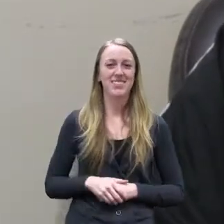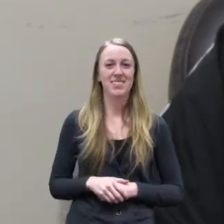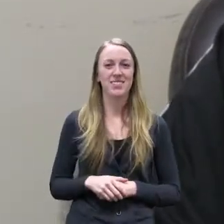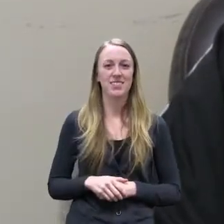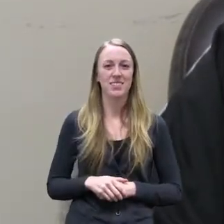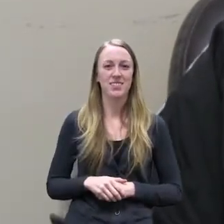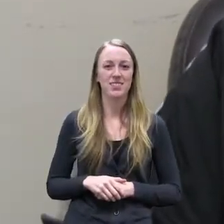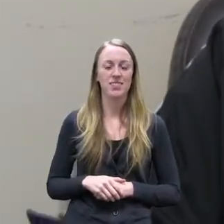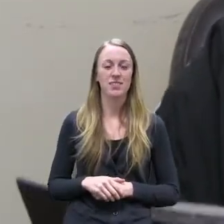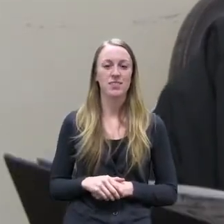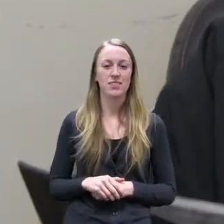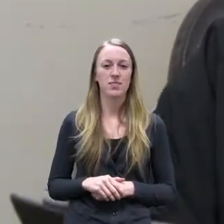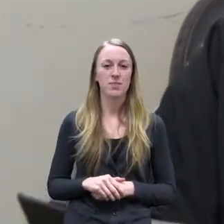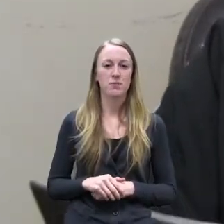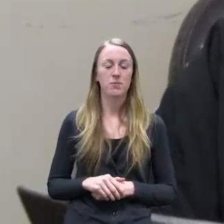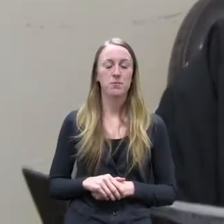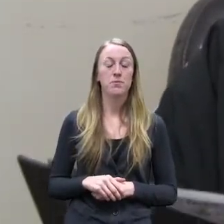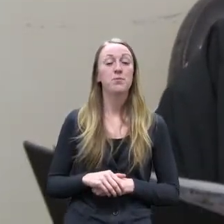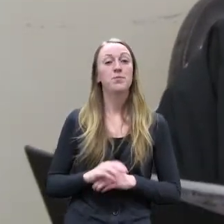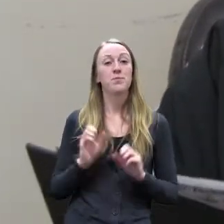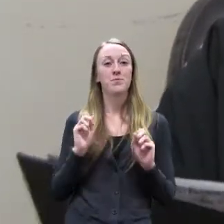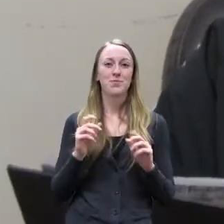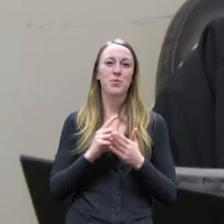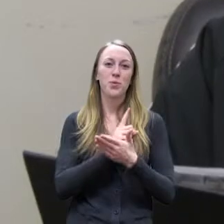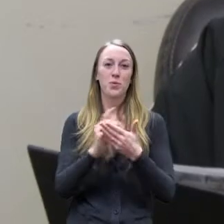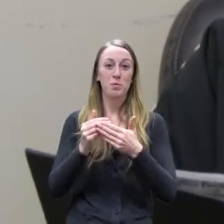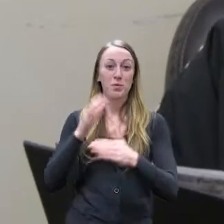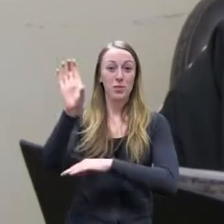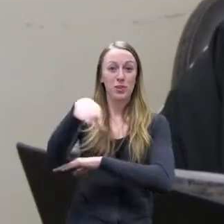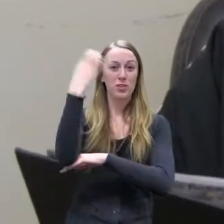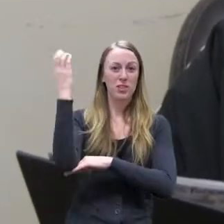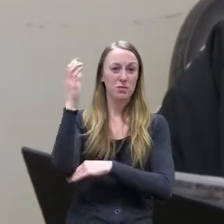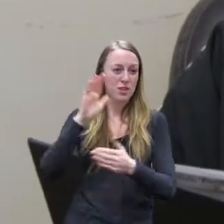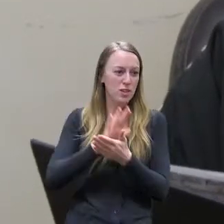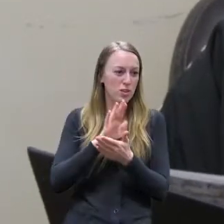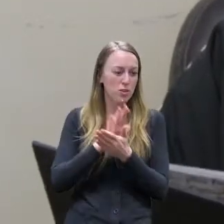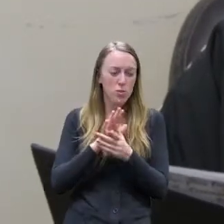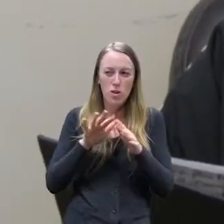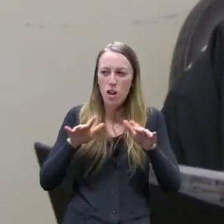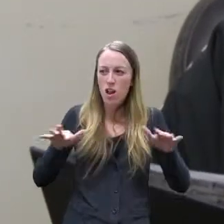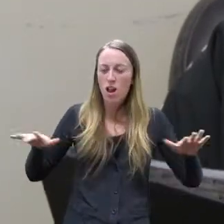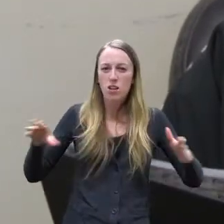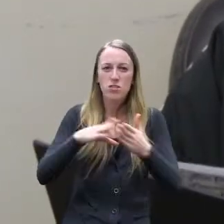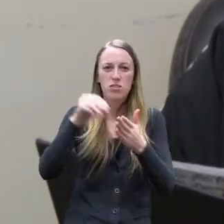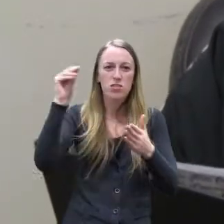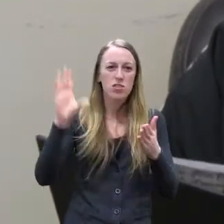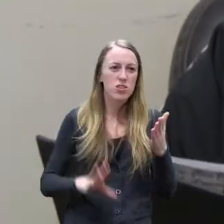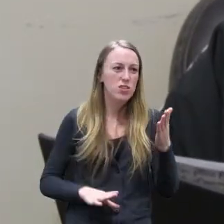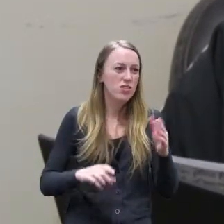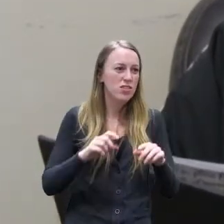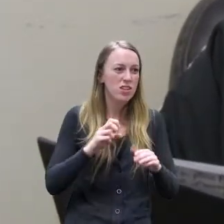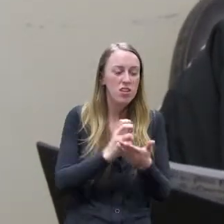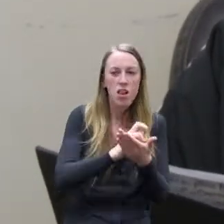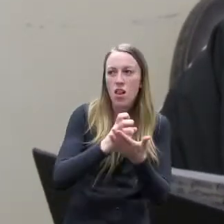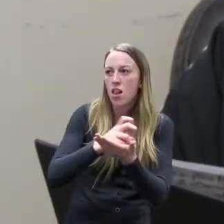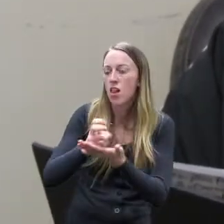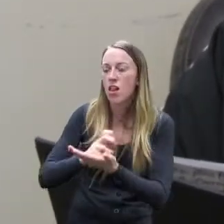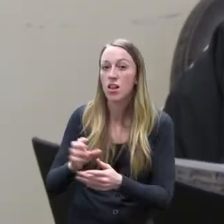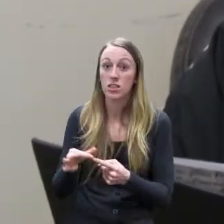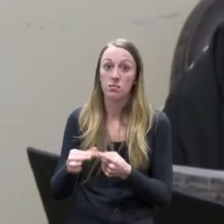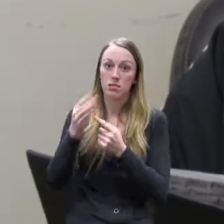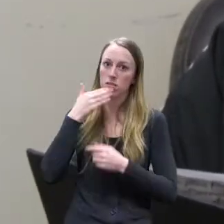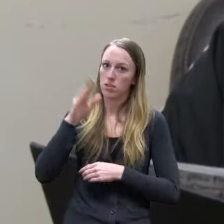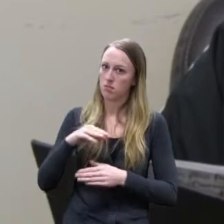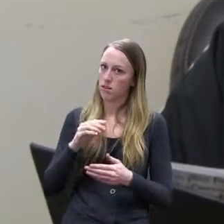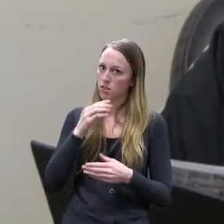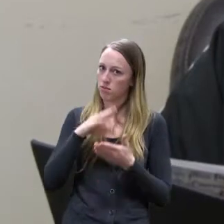Lee. 'Twas the week before Christmas, and all through George Eliot the students were restless, especially the Hellions. The teachers were